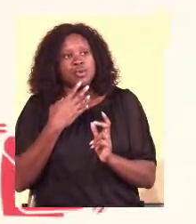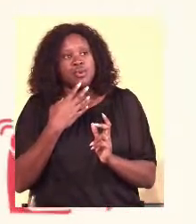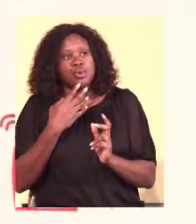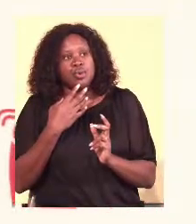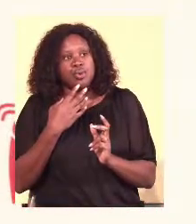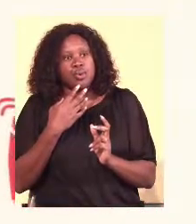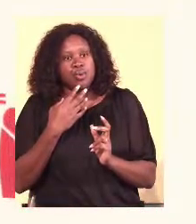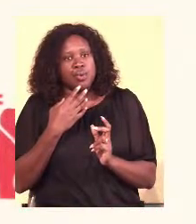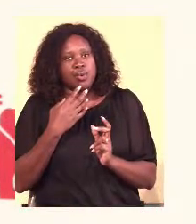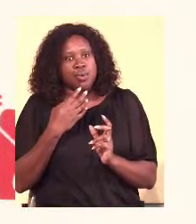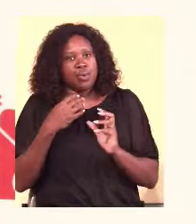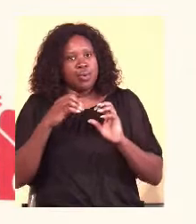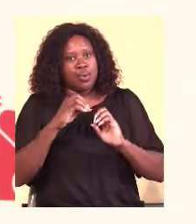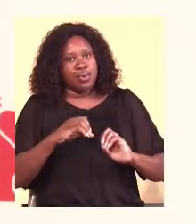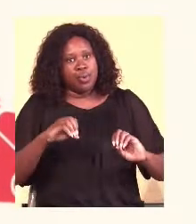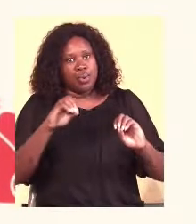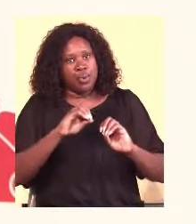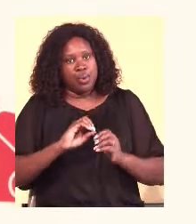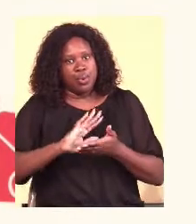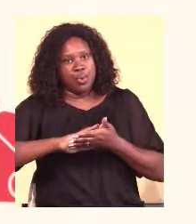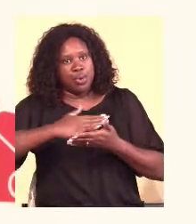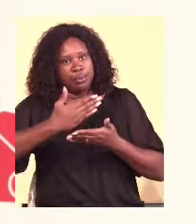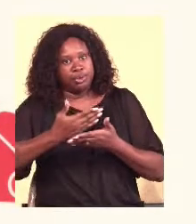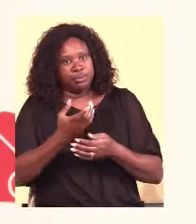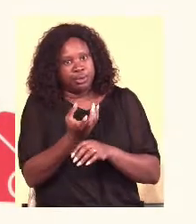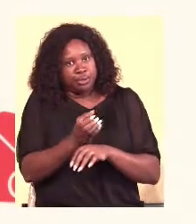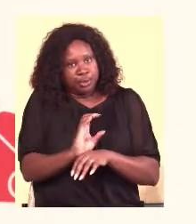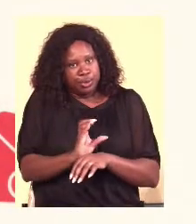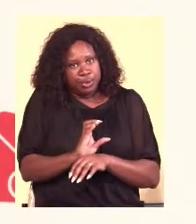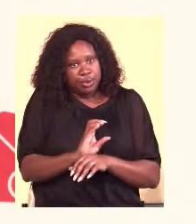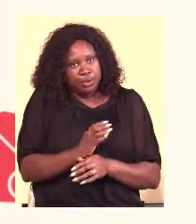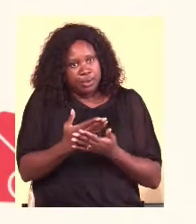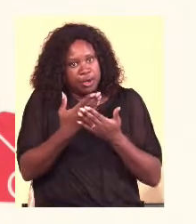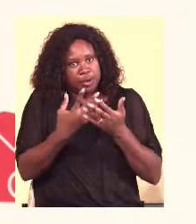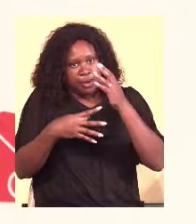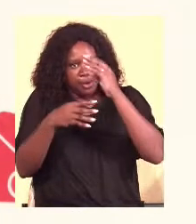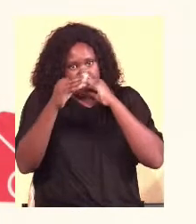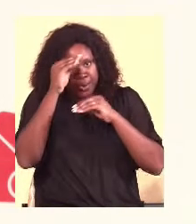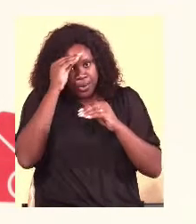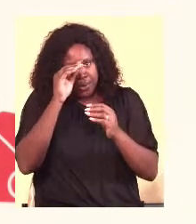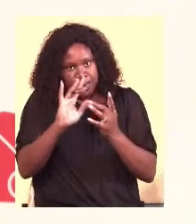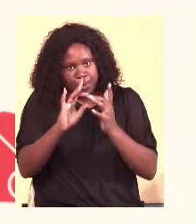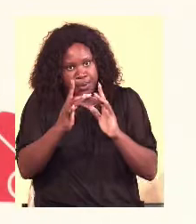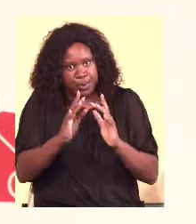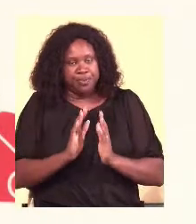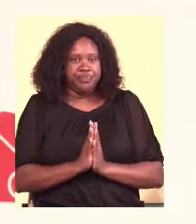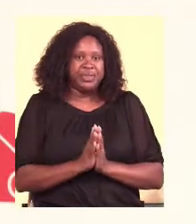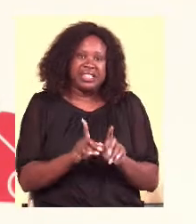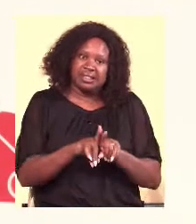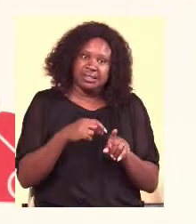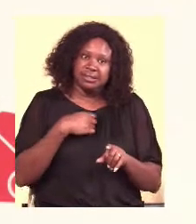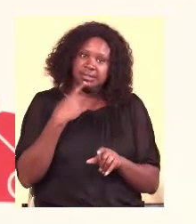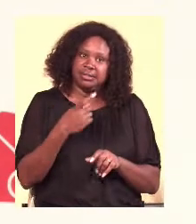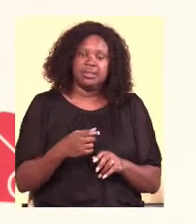by lack of the necessary equipment for e-learning. I think, like I said earlier, there